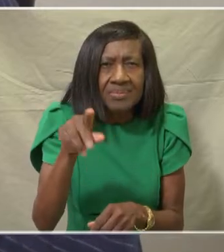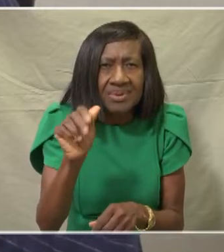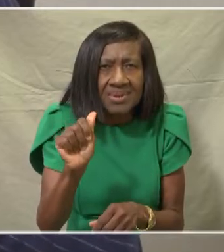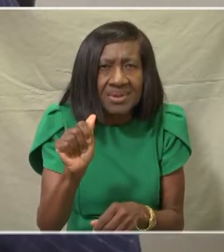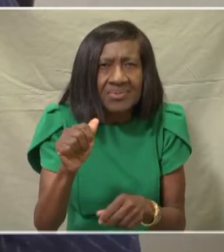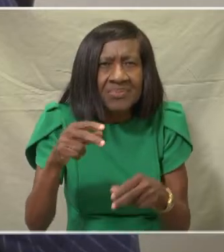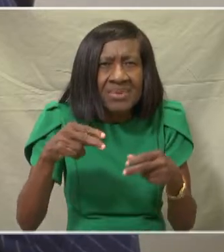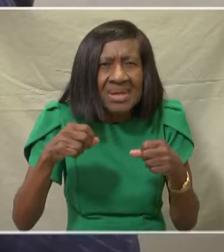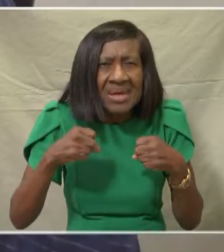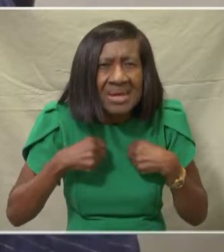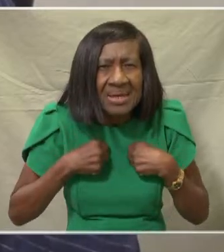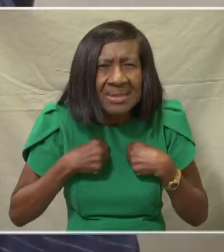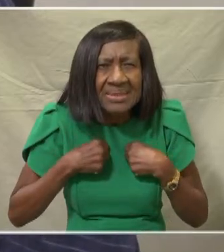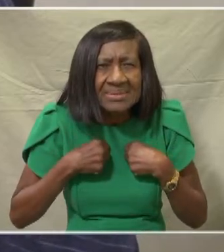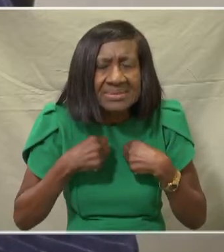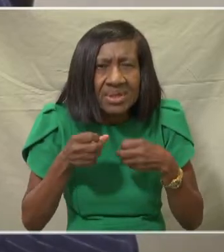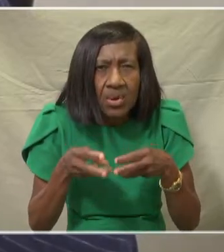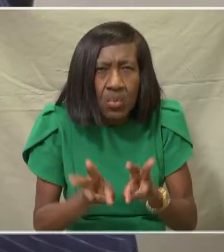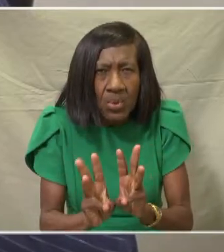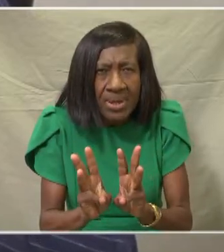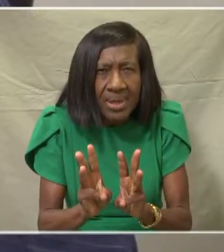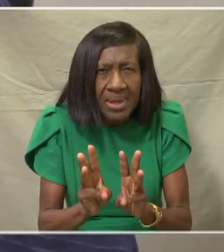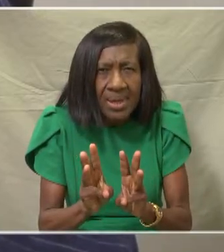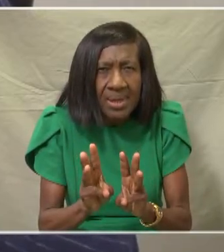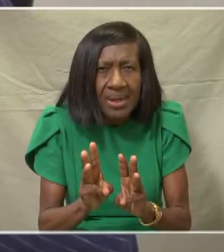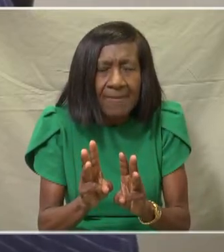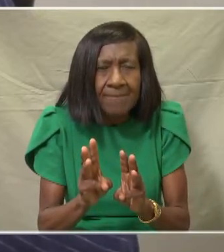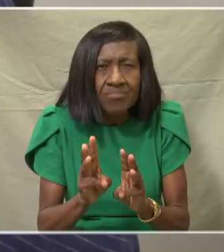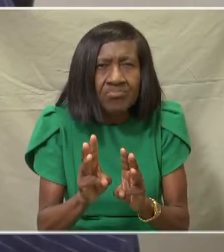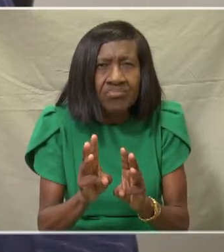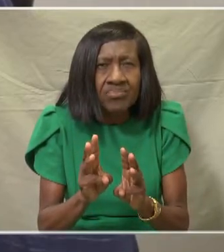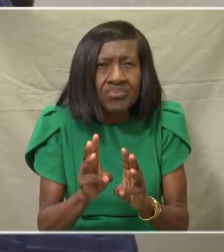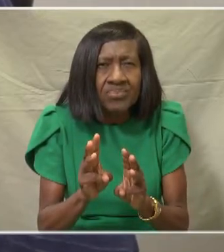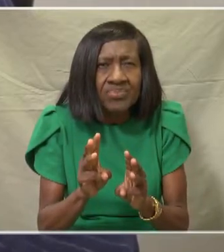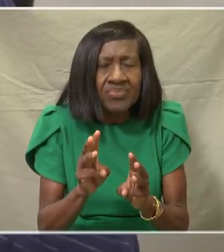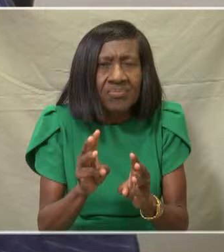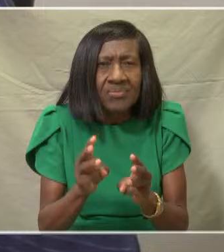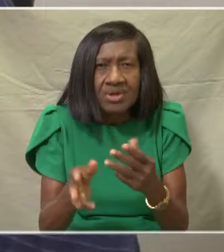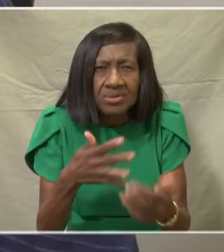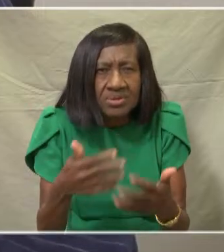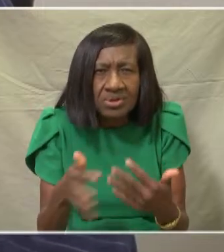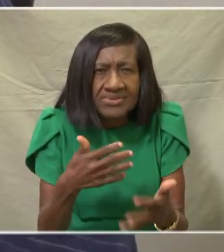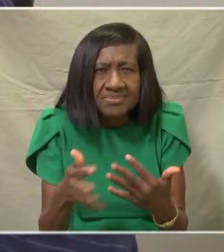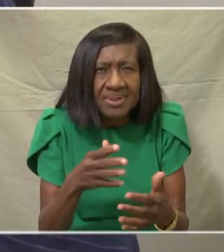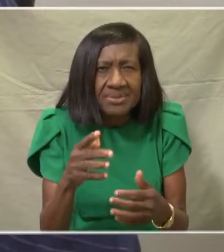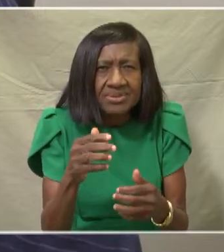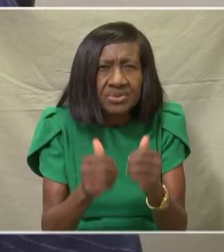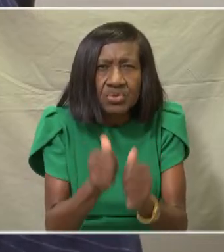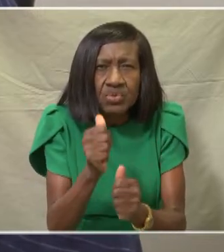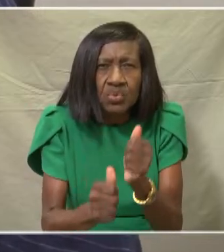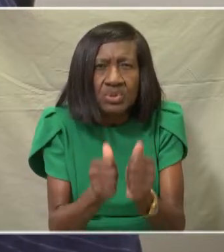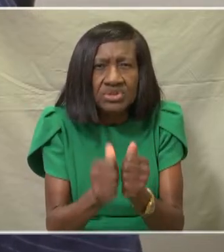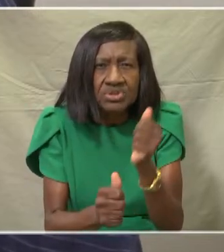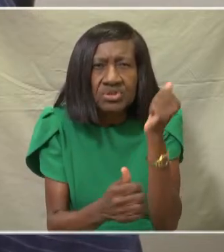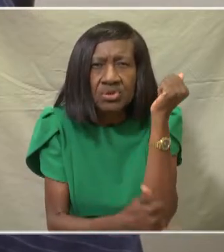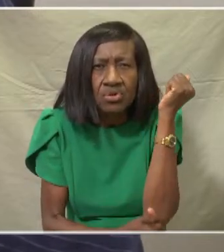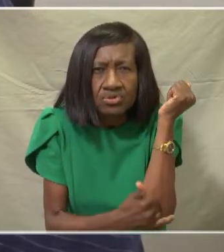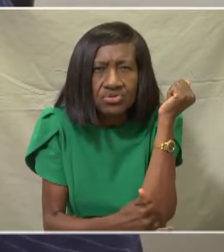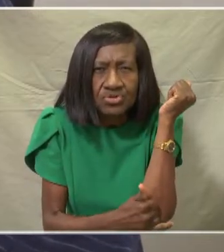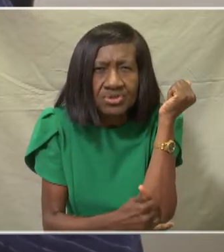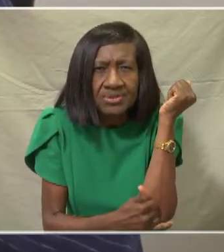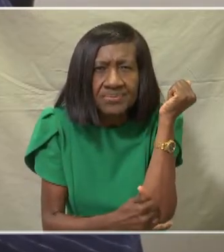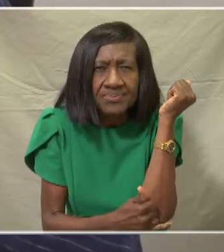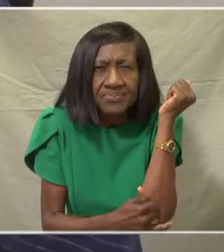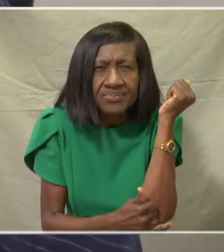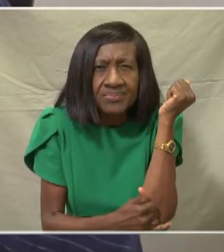methodology. It applies the same methodology whichever jurisdiction it goes to in its observation of the election.